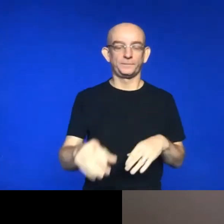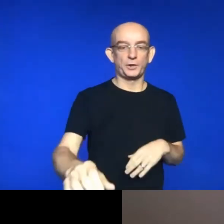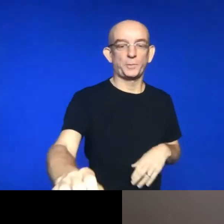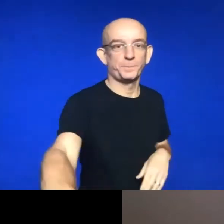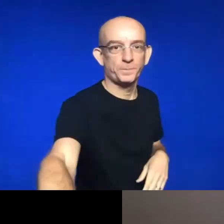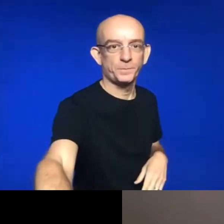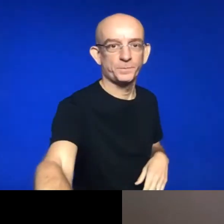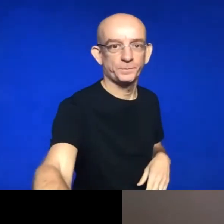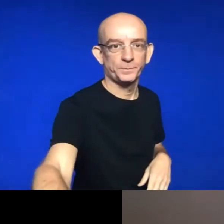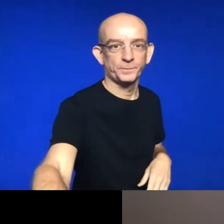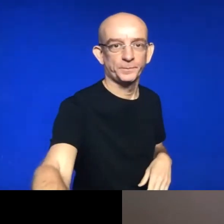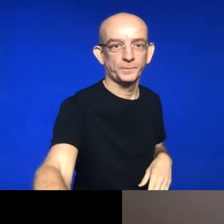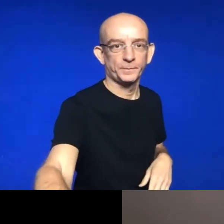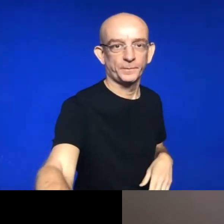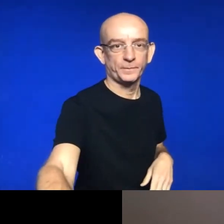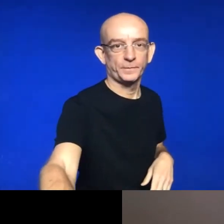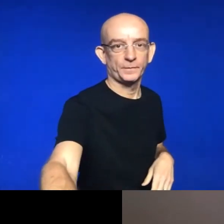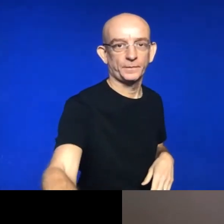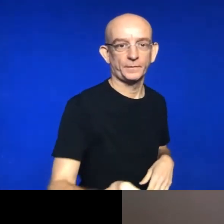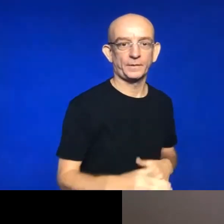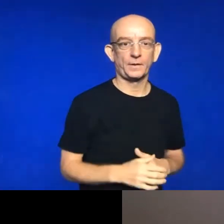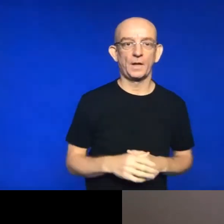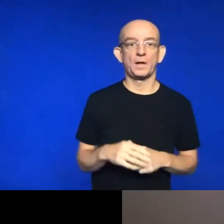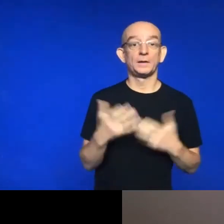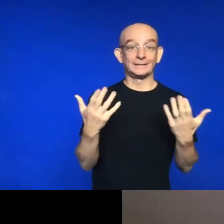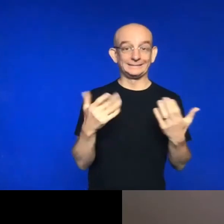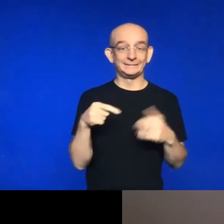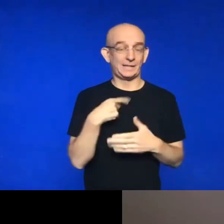well. And I believe that